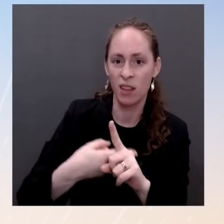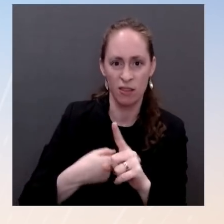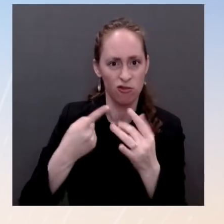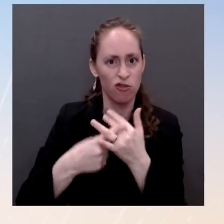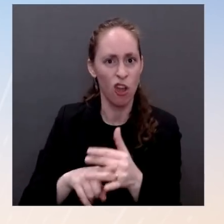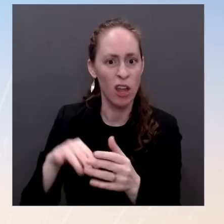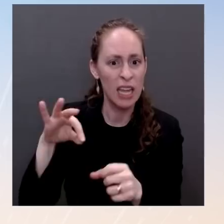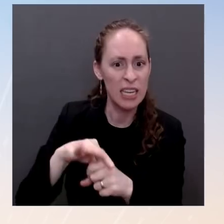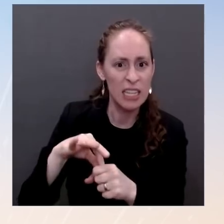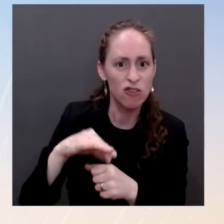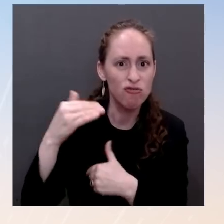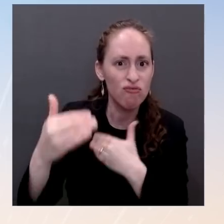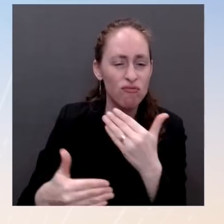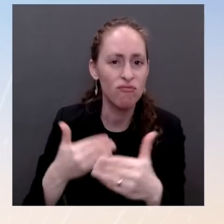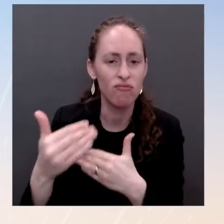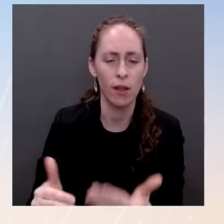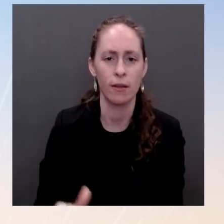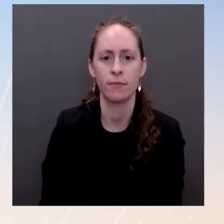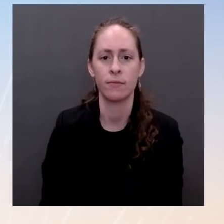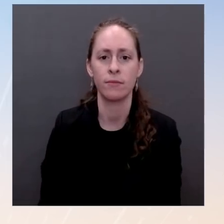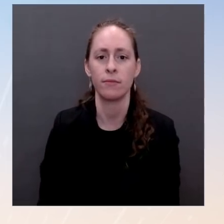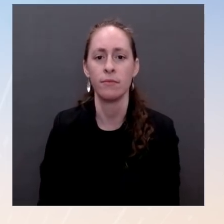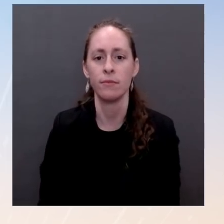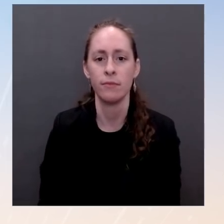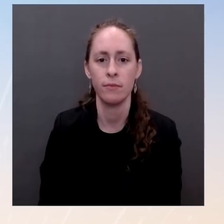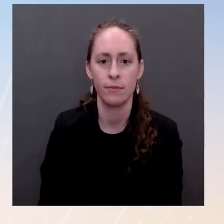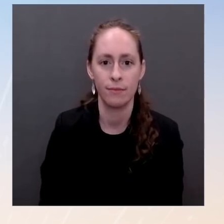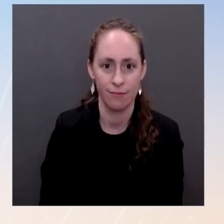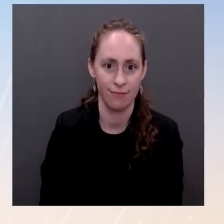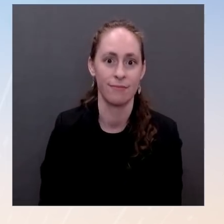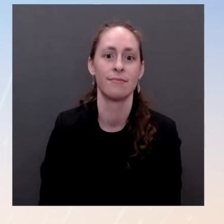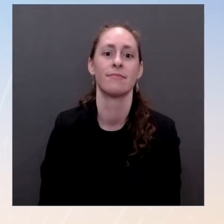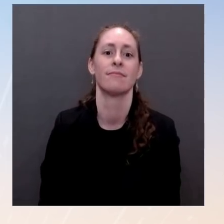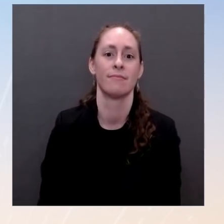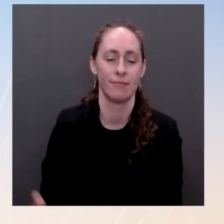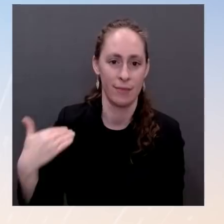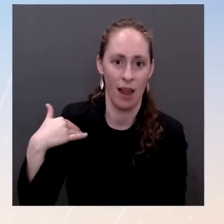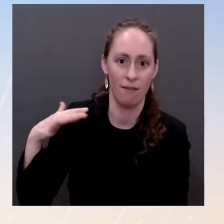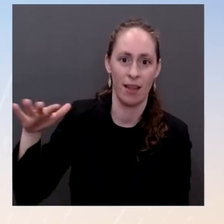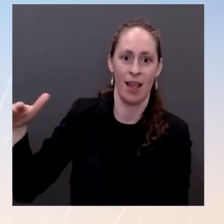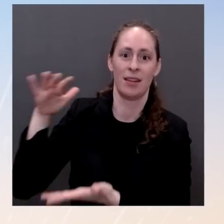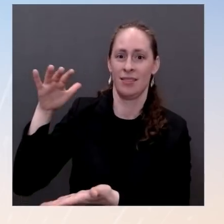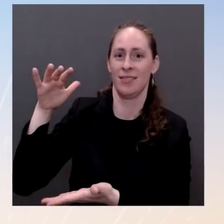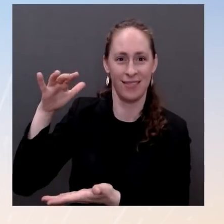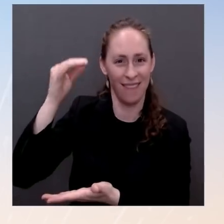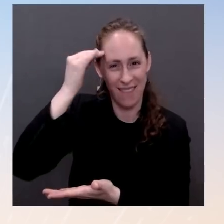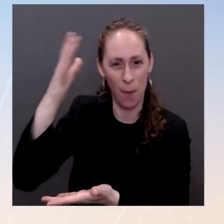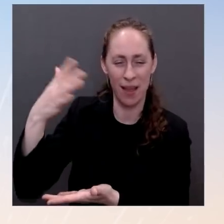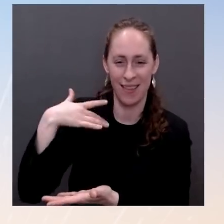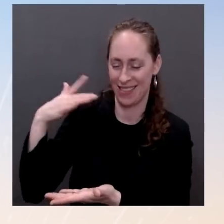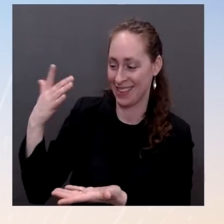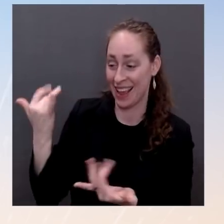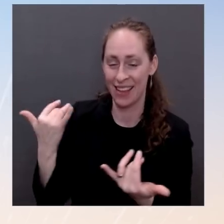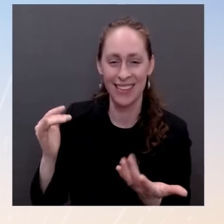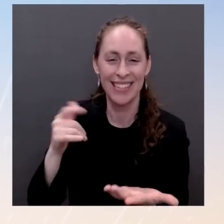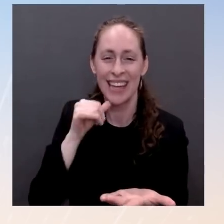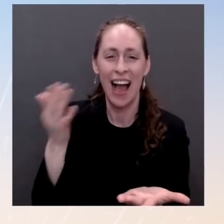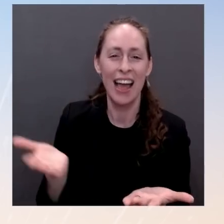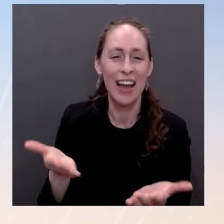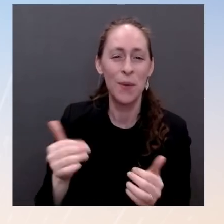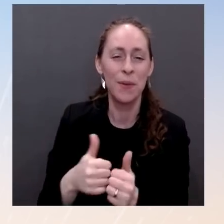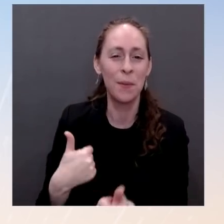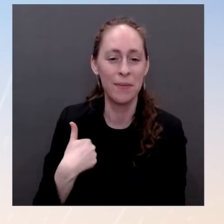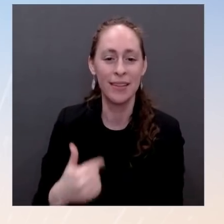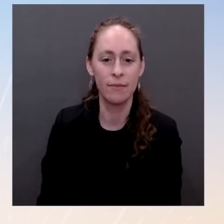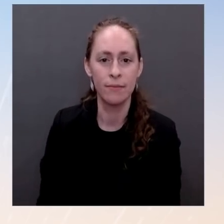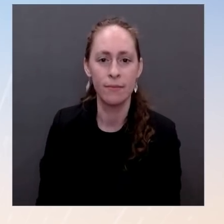what agencies are working on or what they've been working on and what they've basically been doing, so you have more detail on this than maybe others do, but all